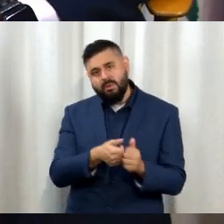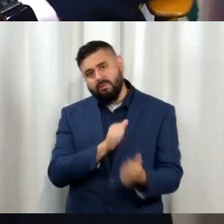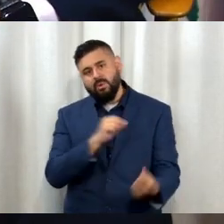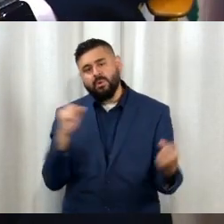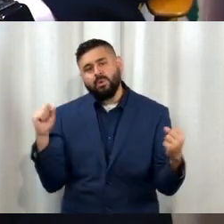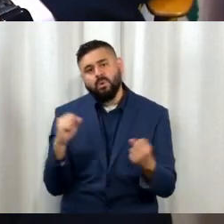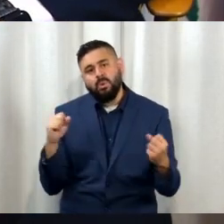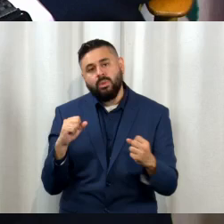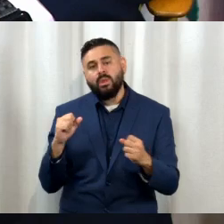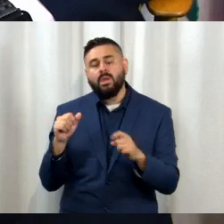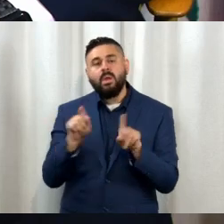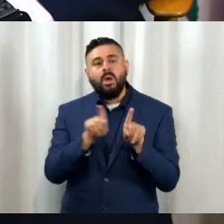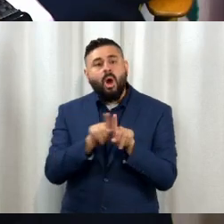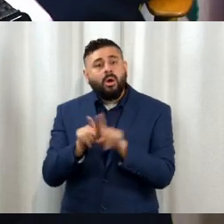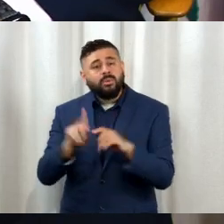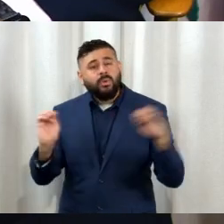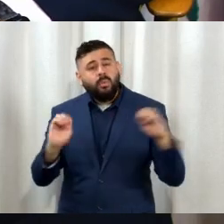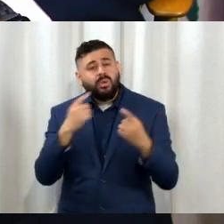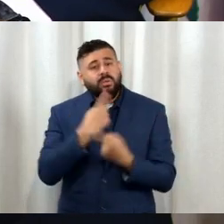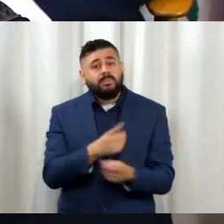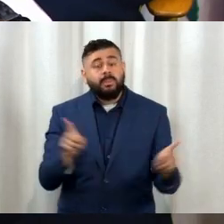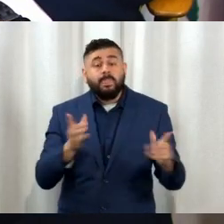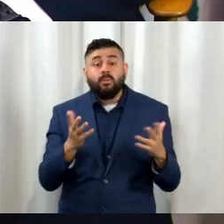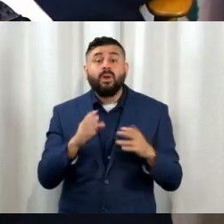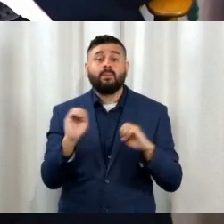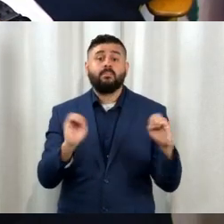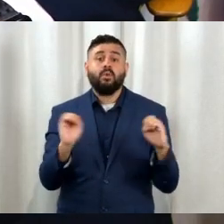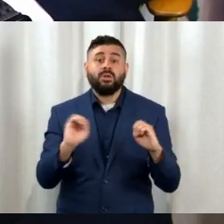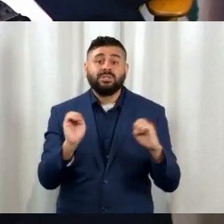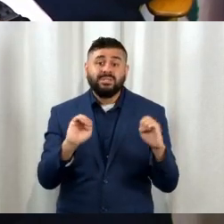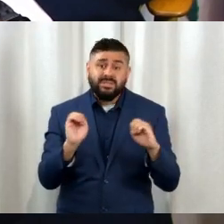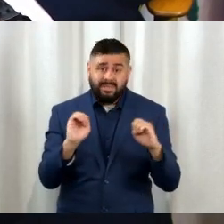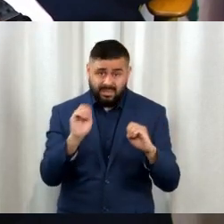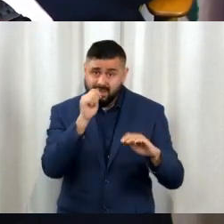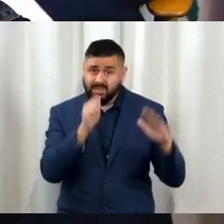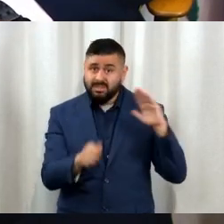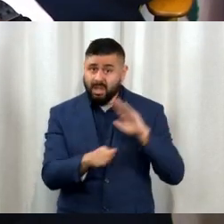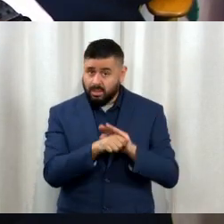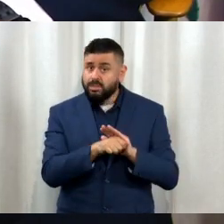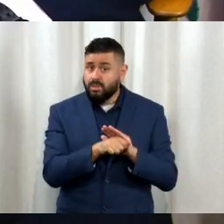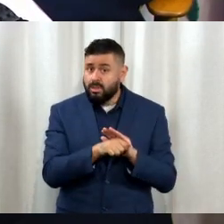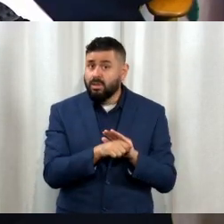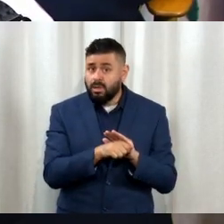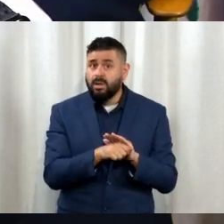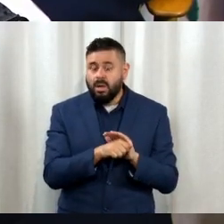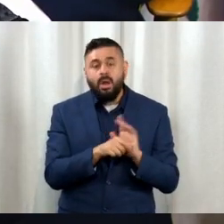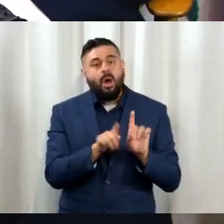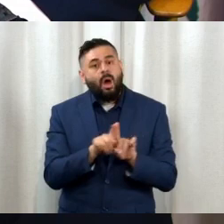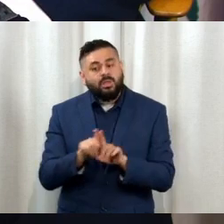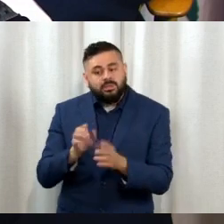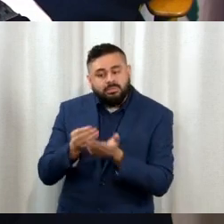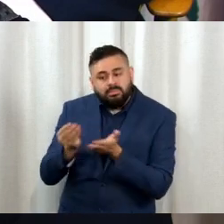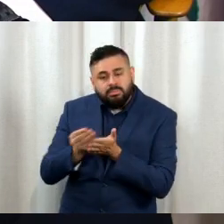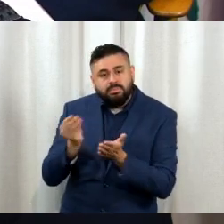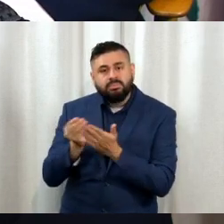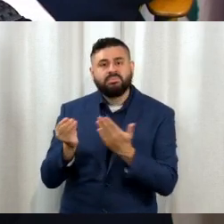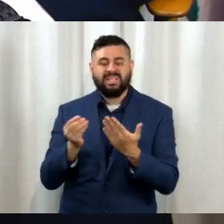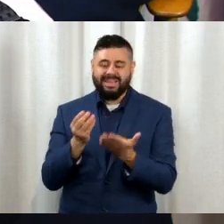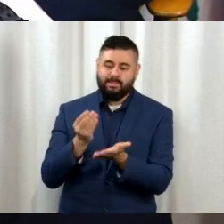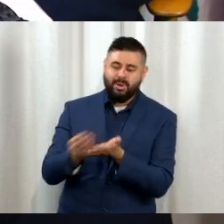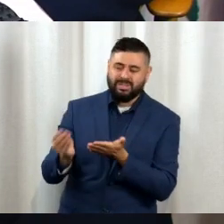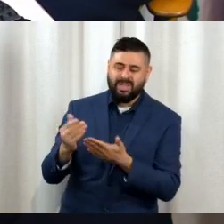through the proclamation, set up a new emergency shelter, but also became a lot faster in our purchasing, breaking down